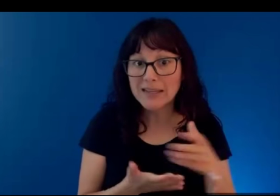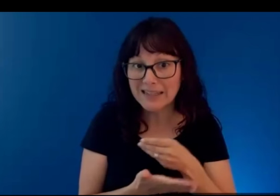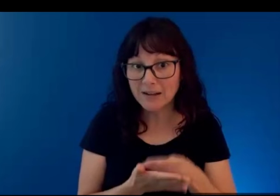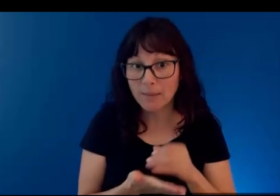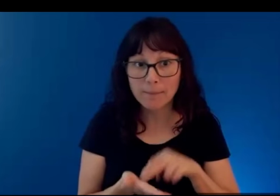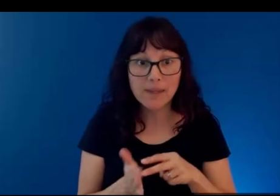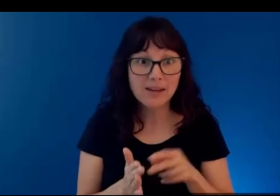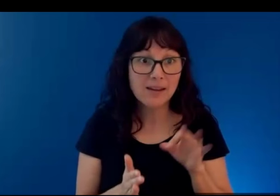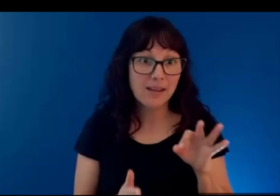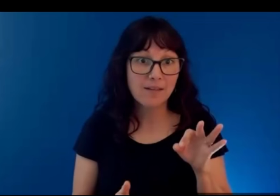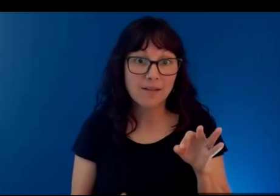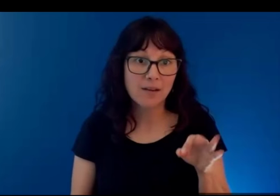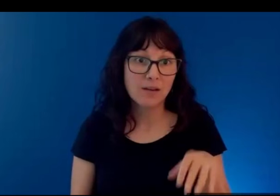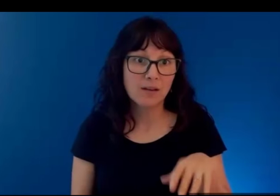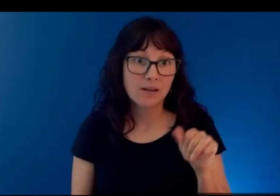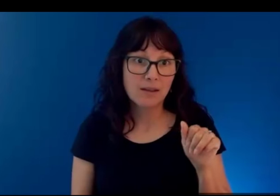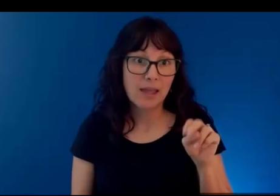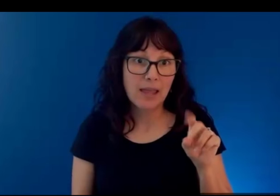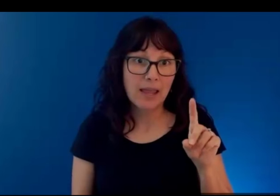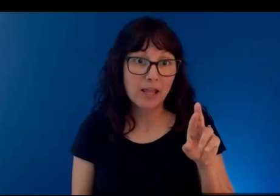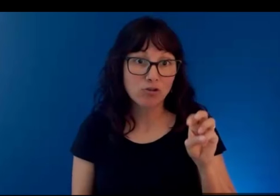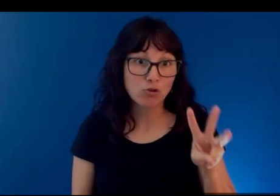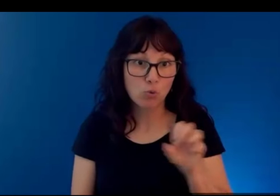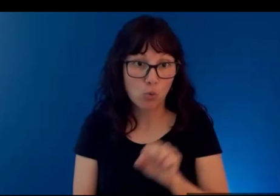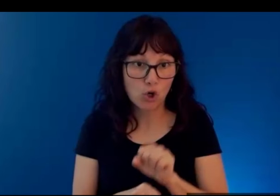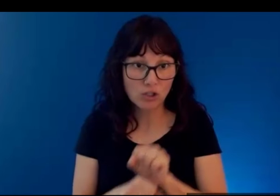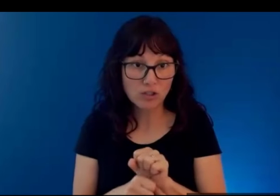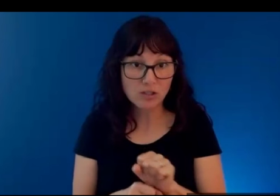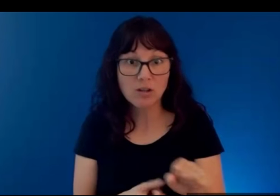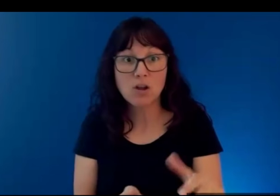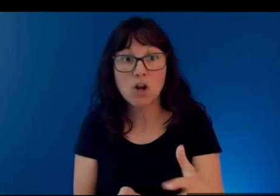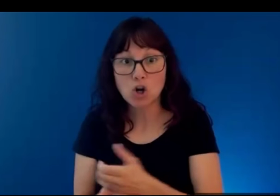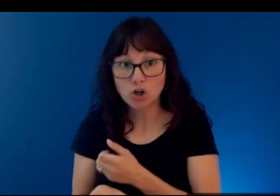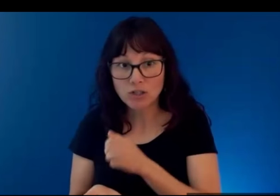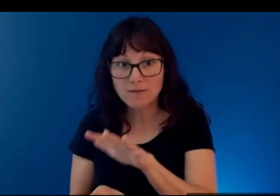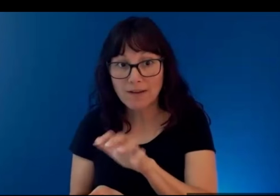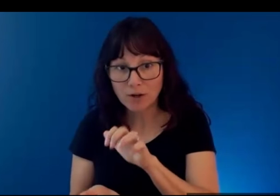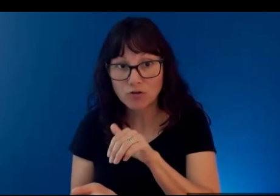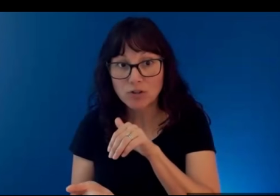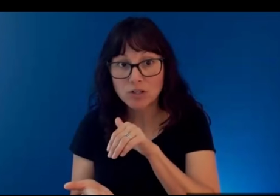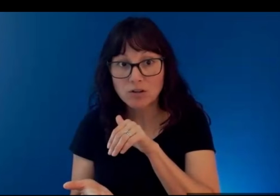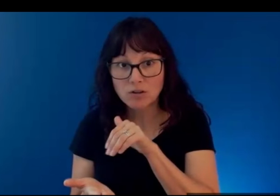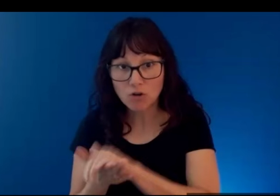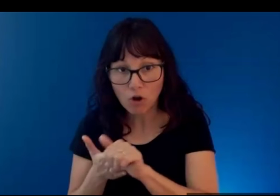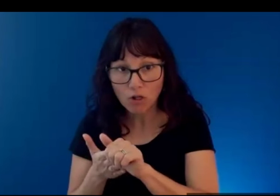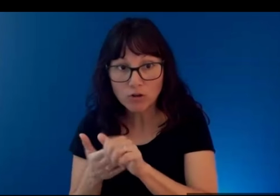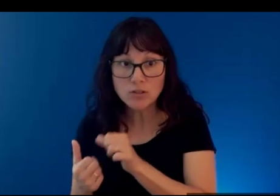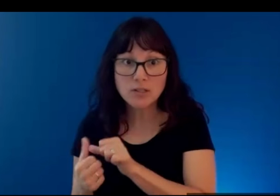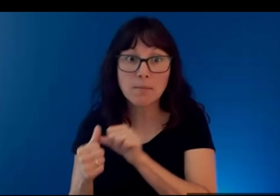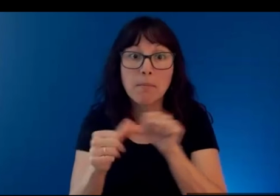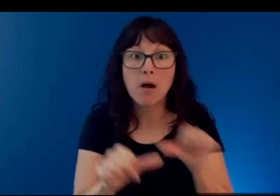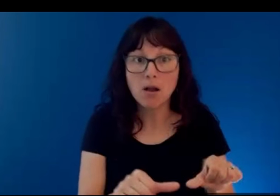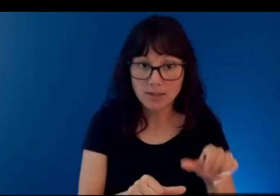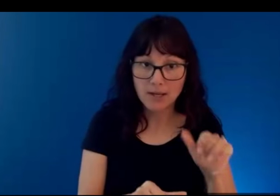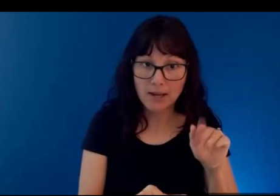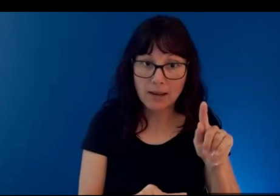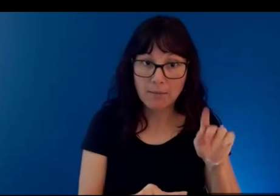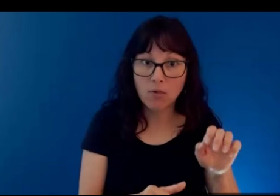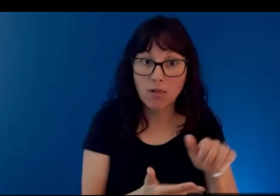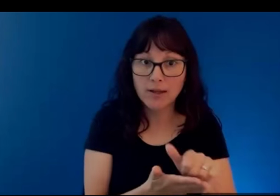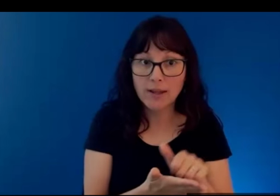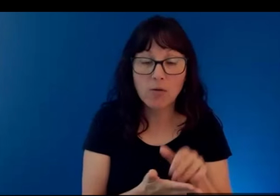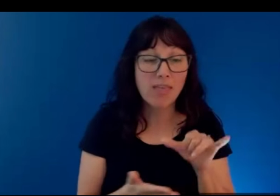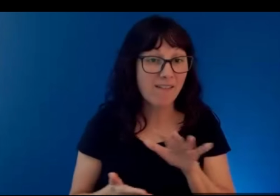if Andrew works and earns $500 that he puts into an ABLE account, that $500 will still be